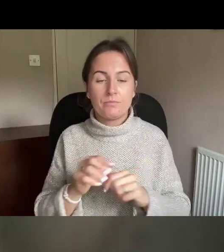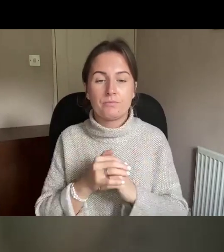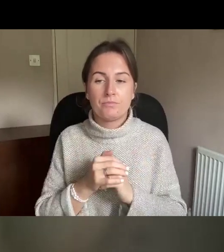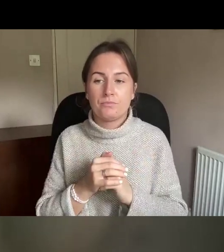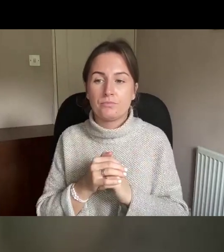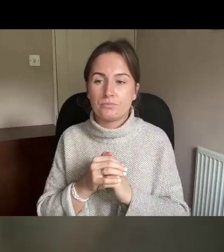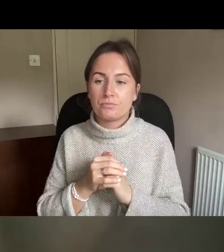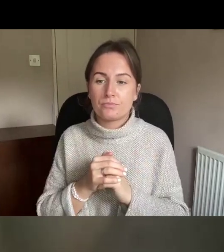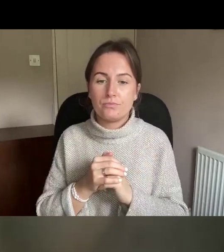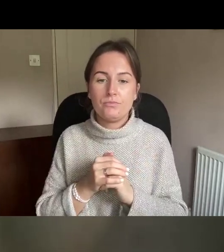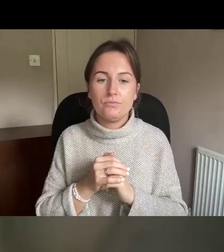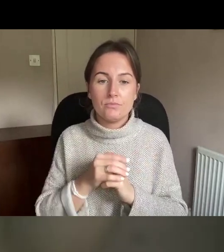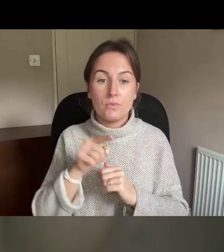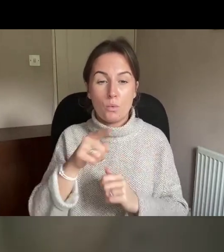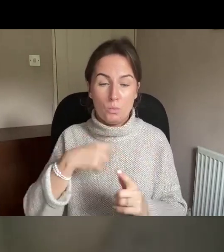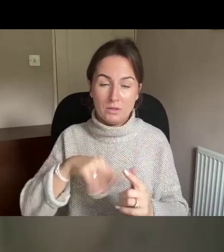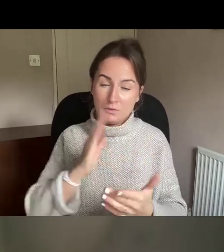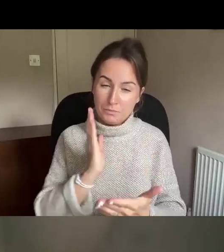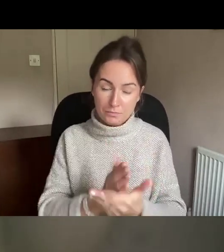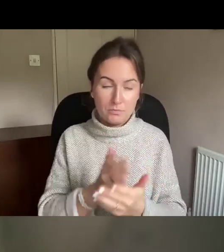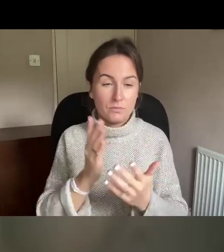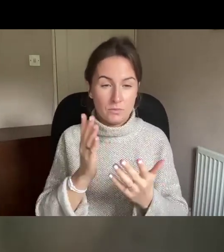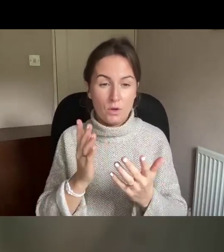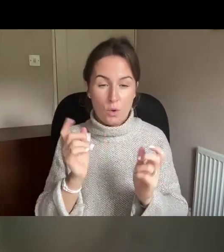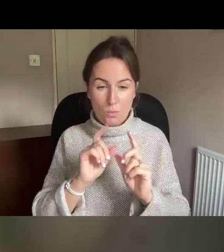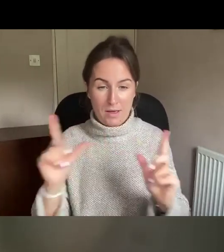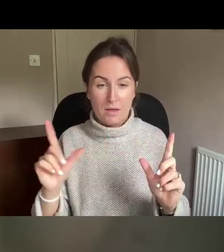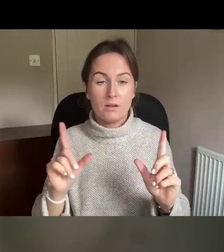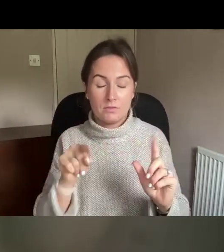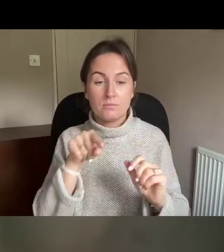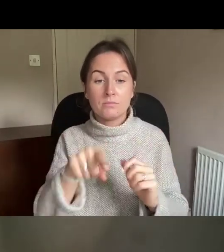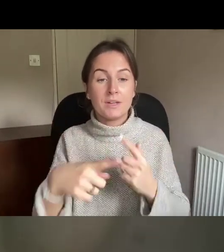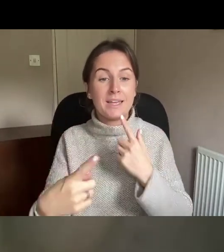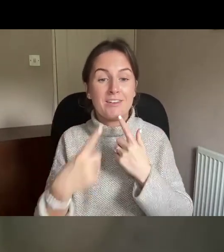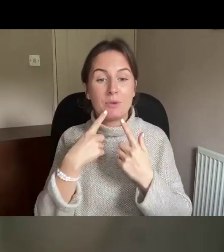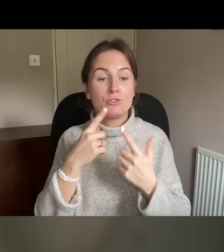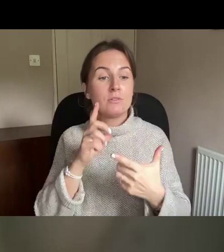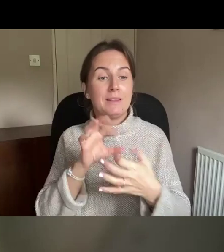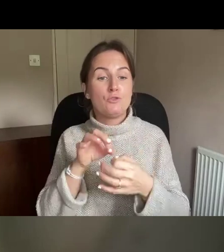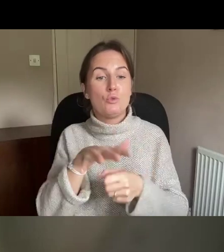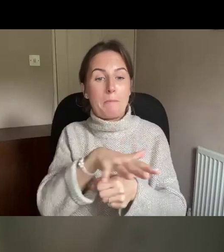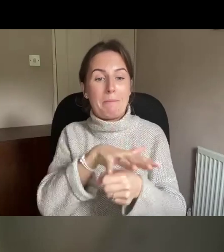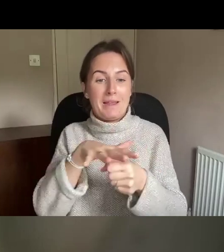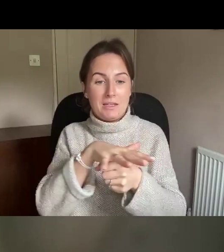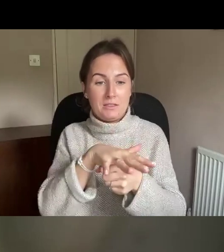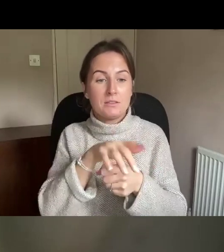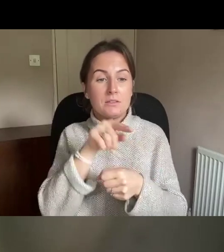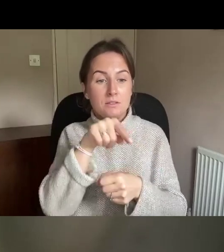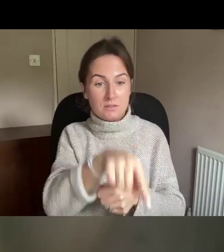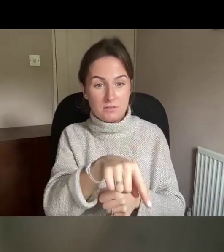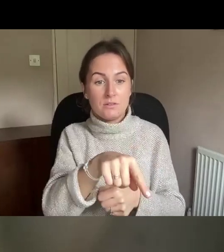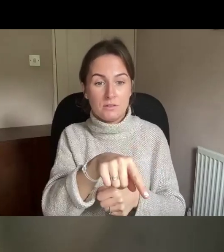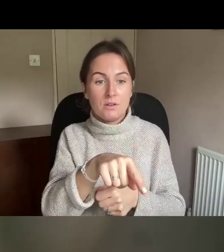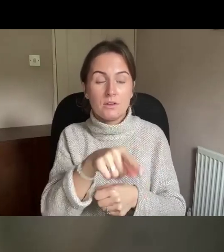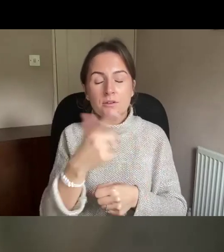we are very keenly aware is that the information around places is most, keenly, all